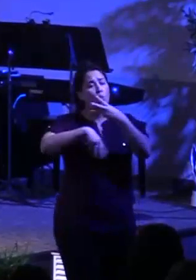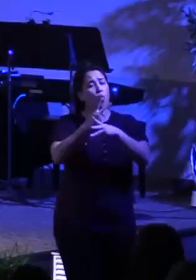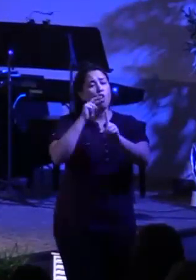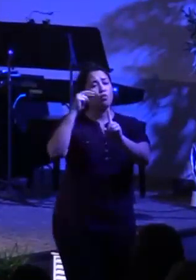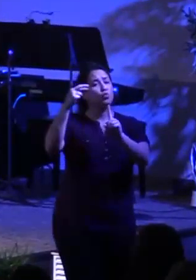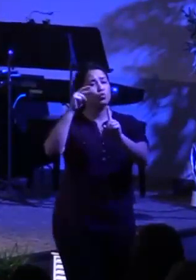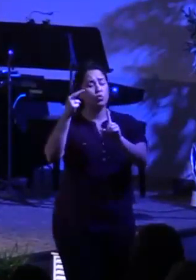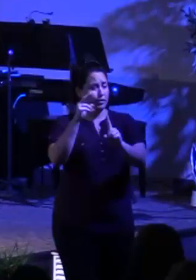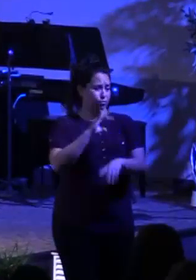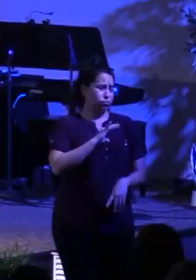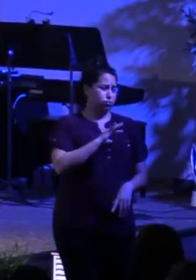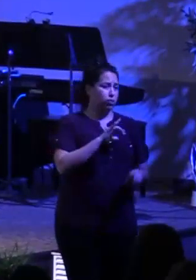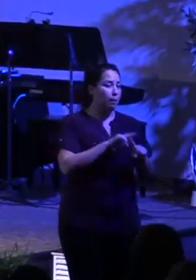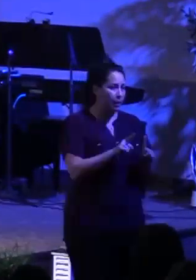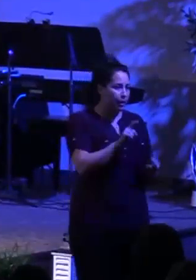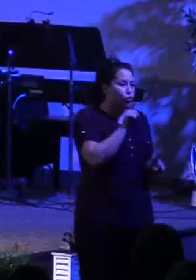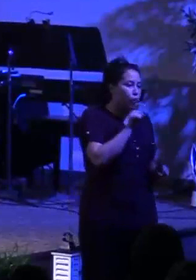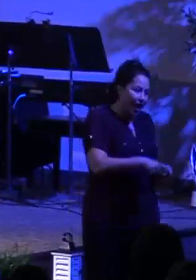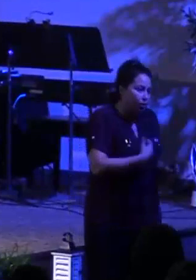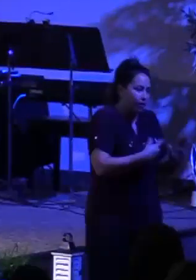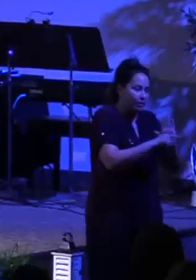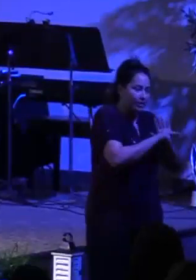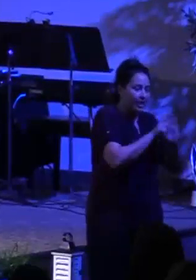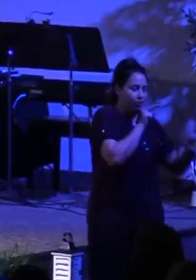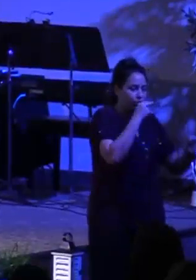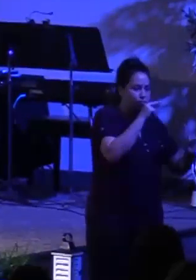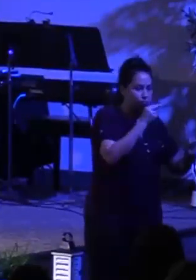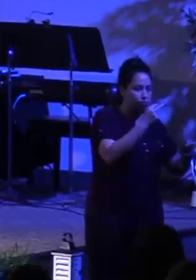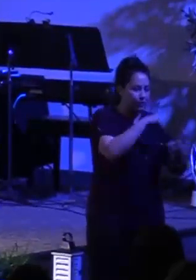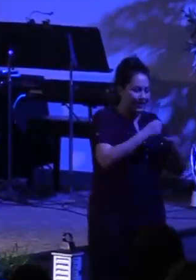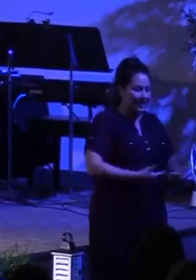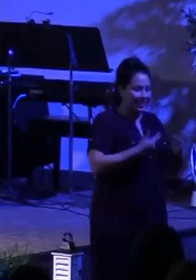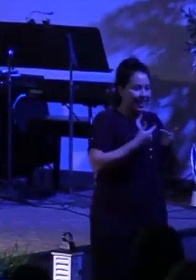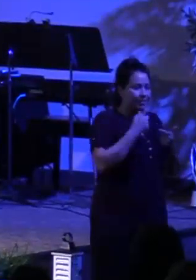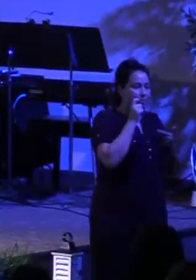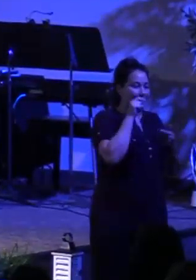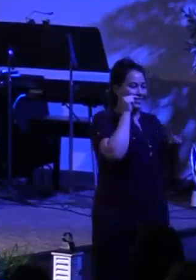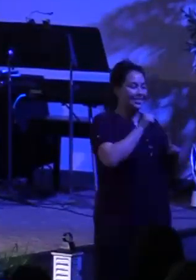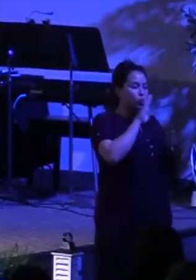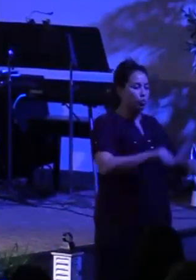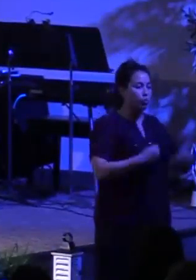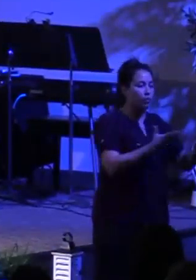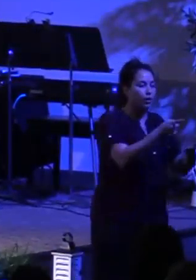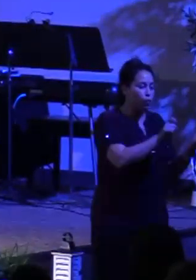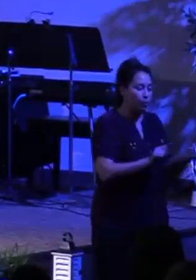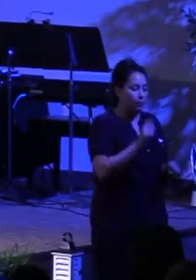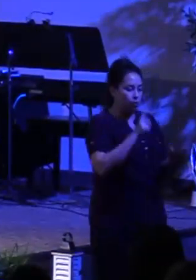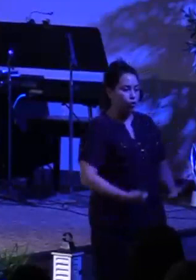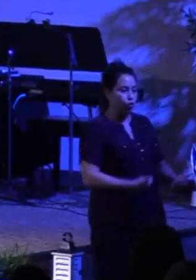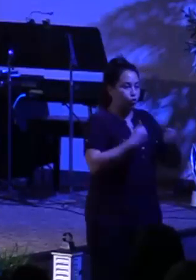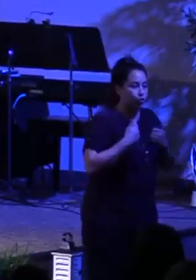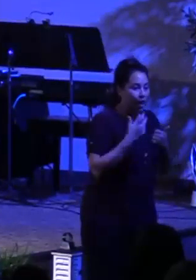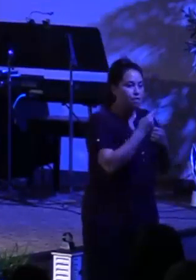must-have in those contexts because that gives you the ability to survive and procreate, live another day, right? So if you're looking